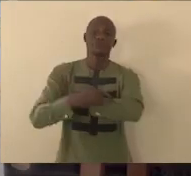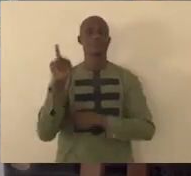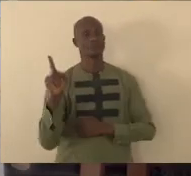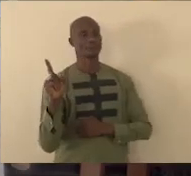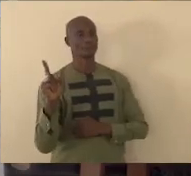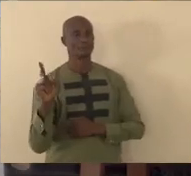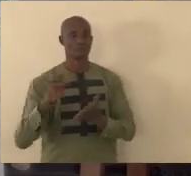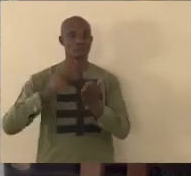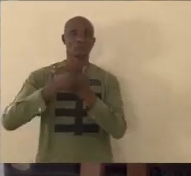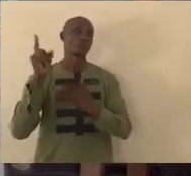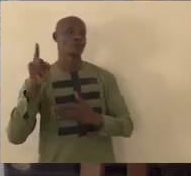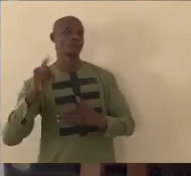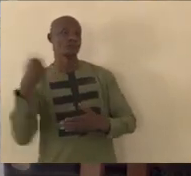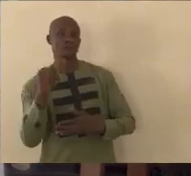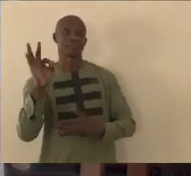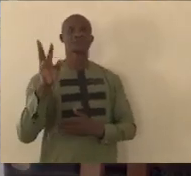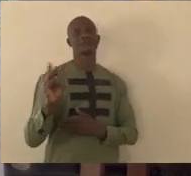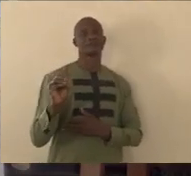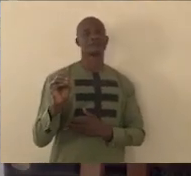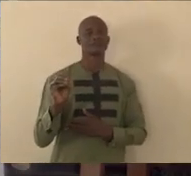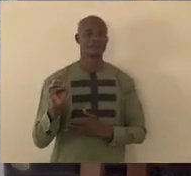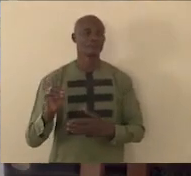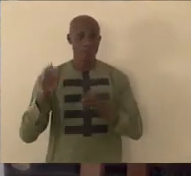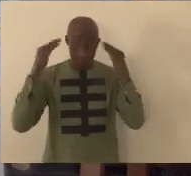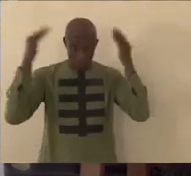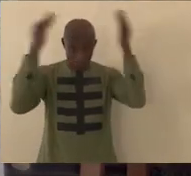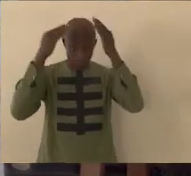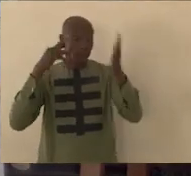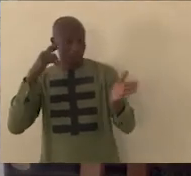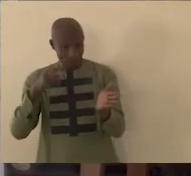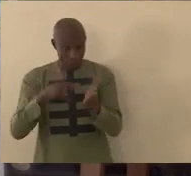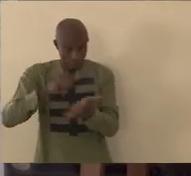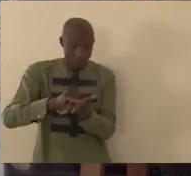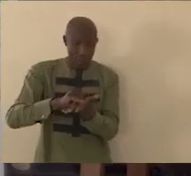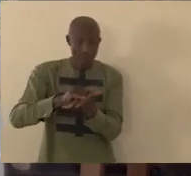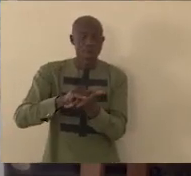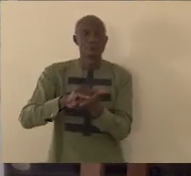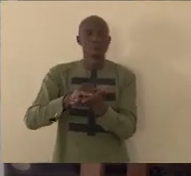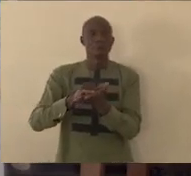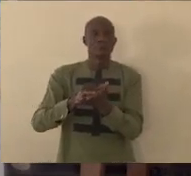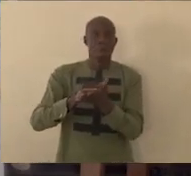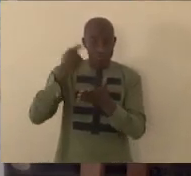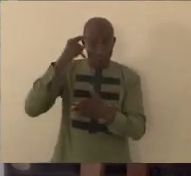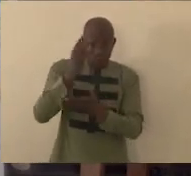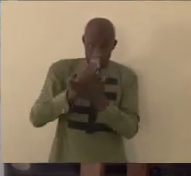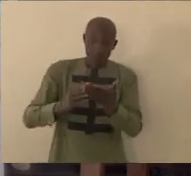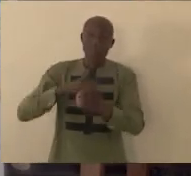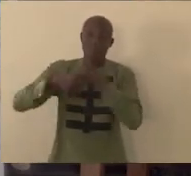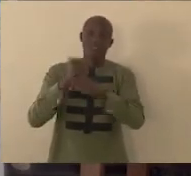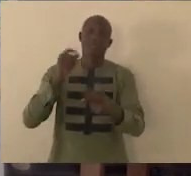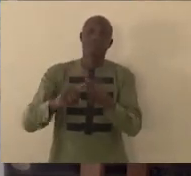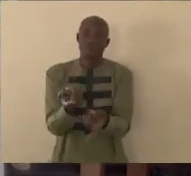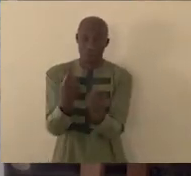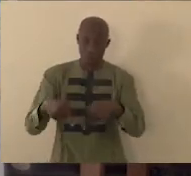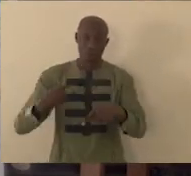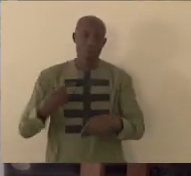one, October 1, 1960, the bishops already recognized that, quote, "For some years to come,